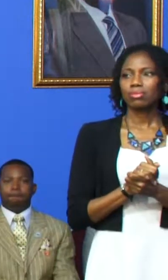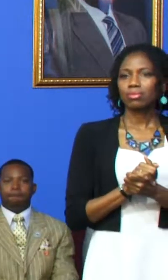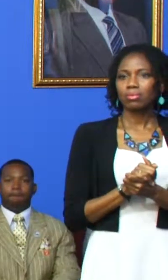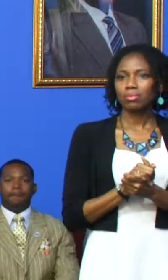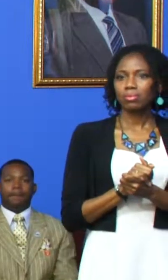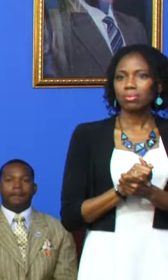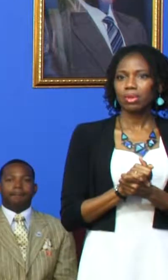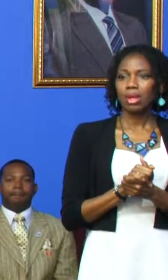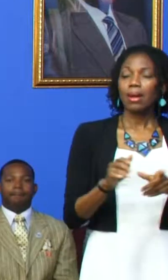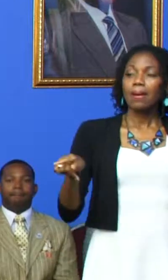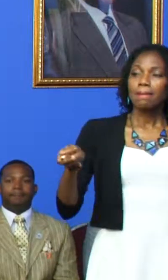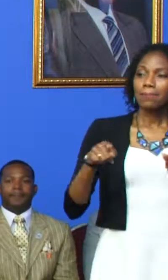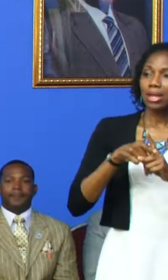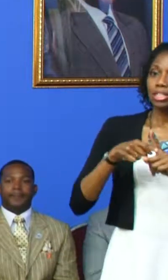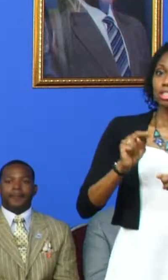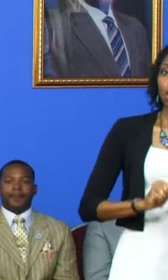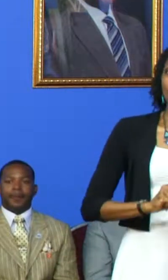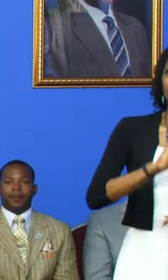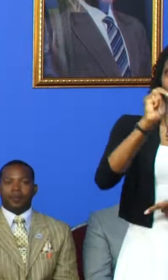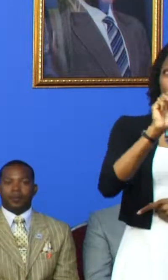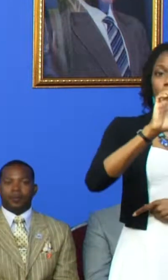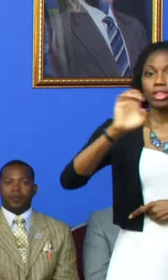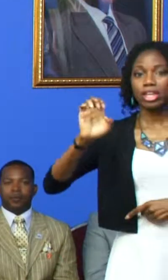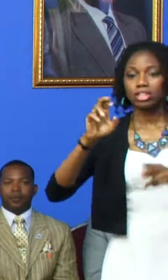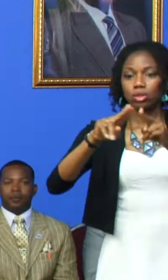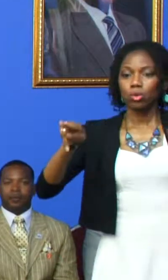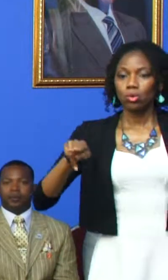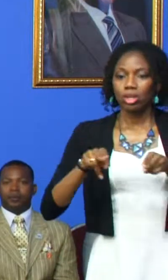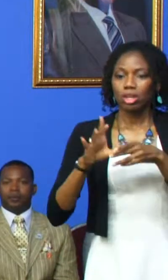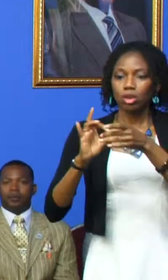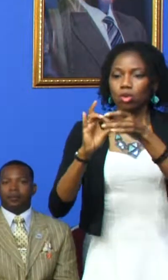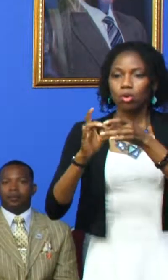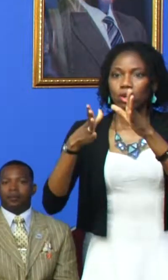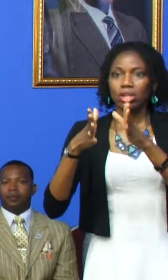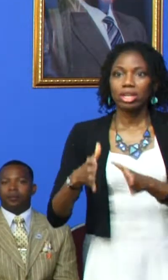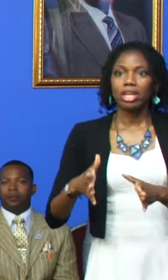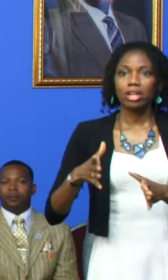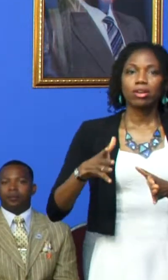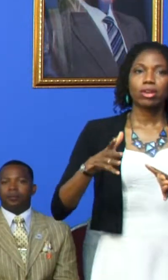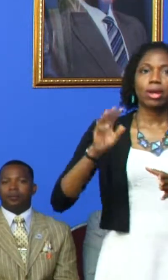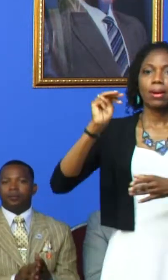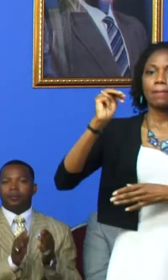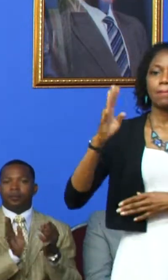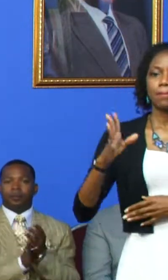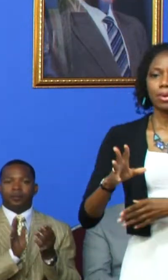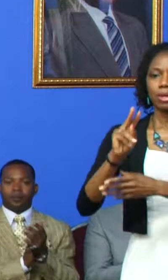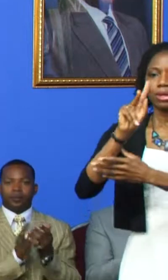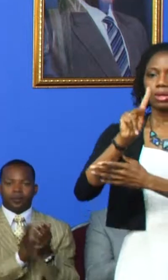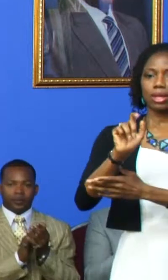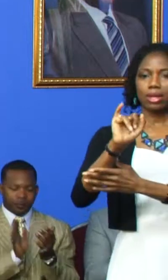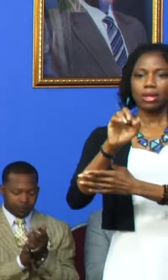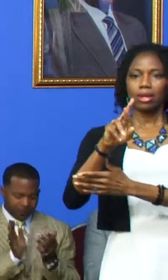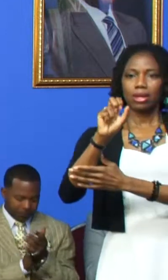And our Northeast Regional Coordinator, Minister Kirsten Ford.